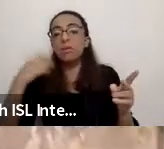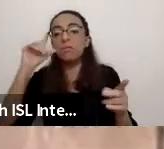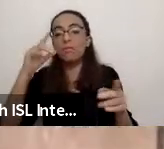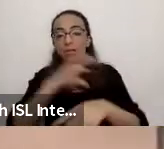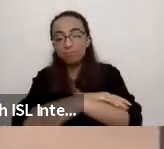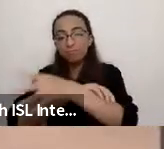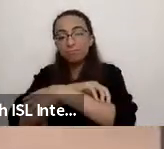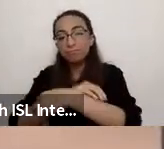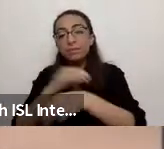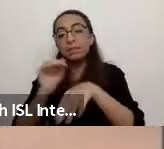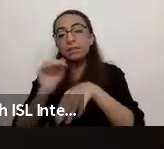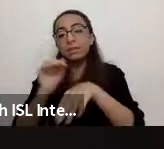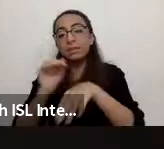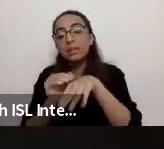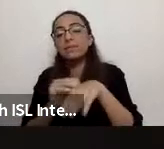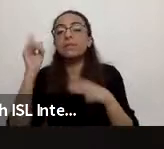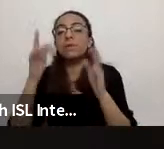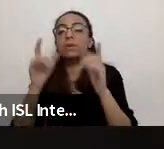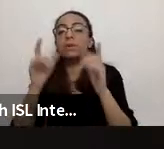to people with disability.